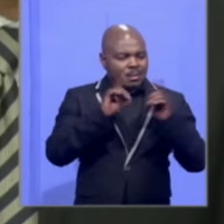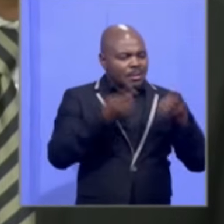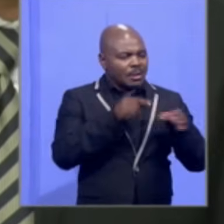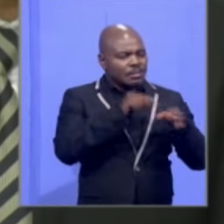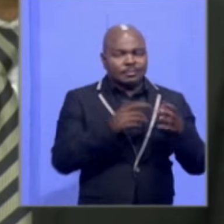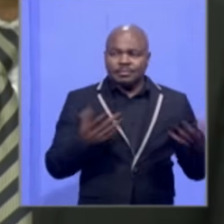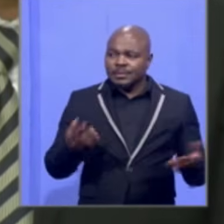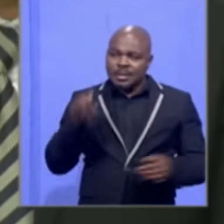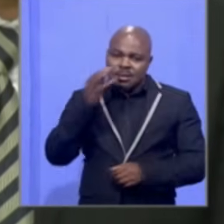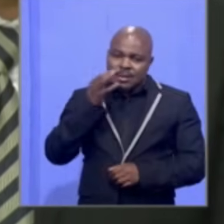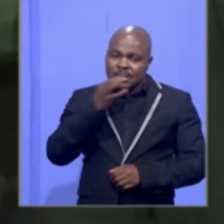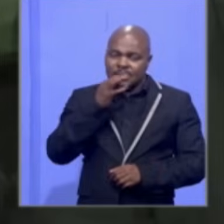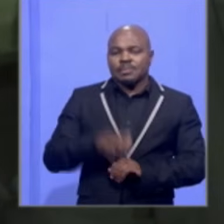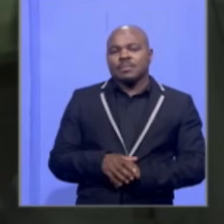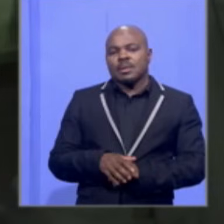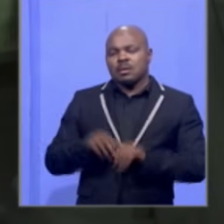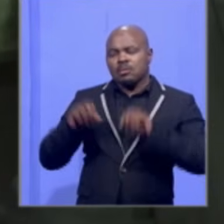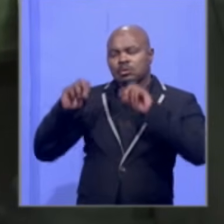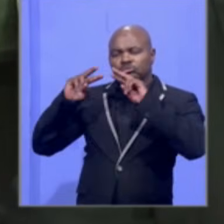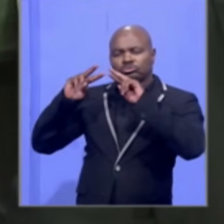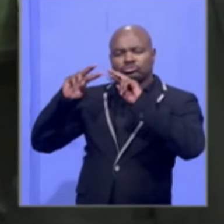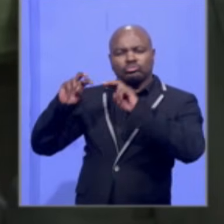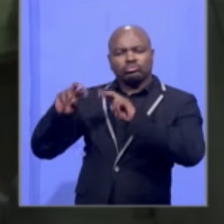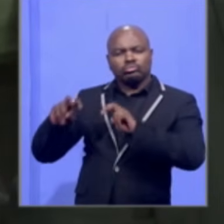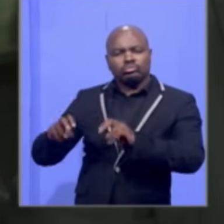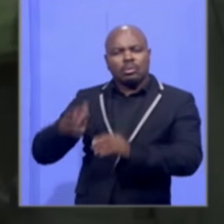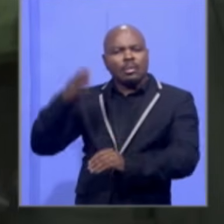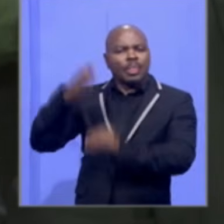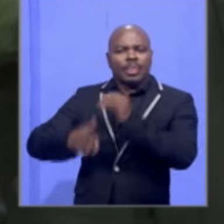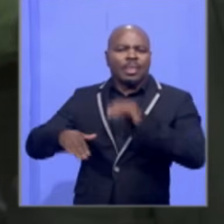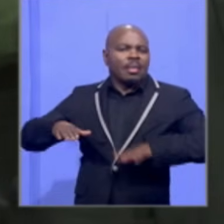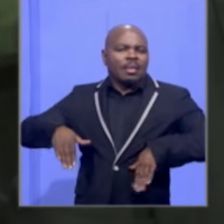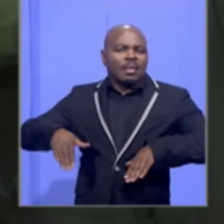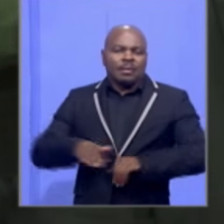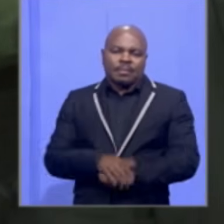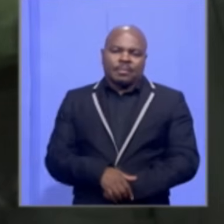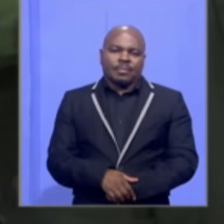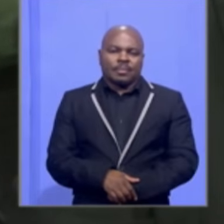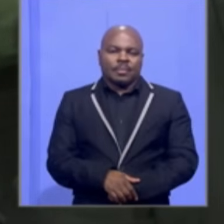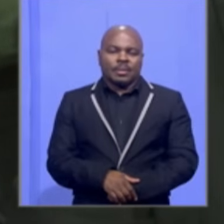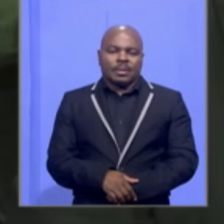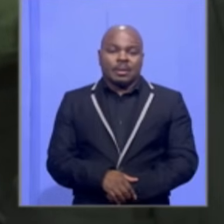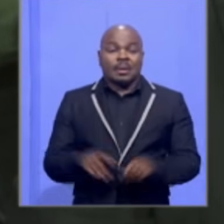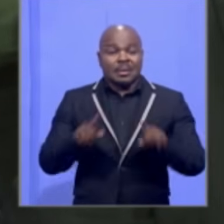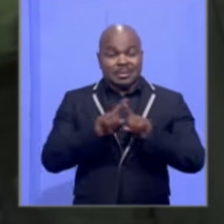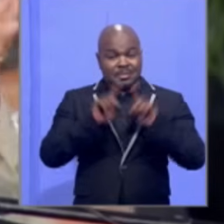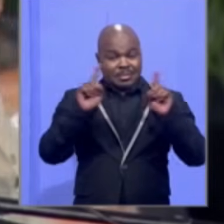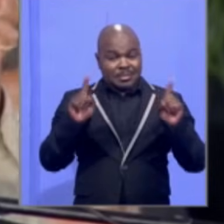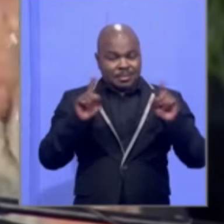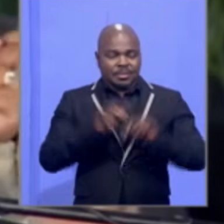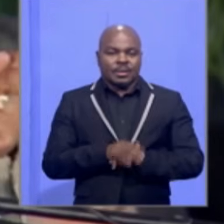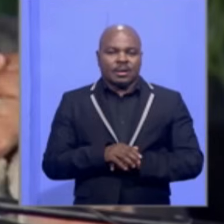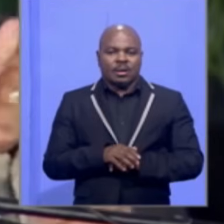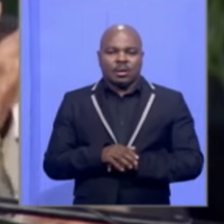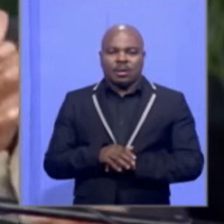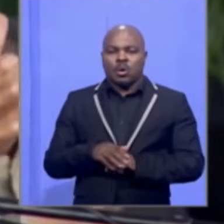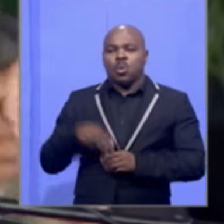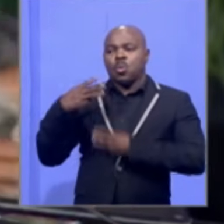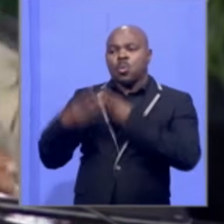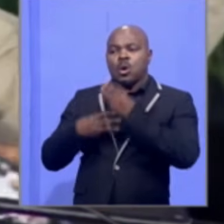re dipatlisiso tsa lona ga di ise di konosediwe. Le fa go le jalo, mokgatlho